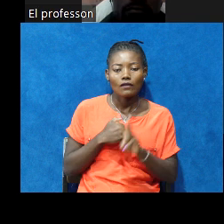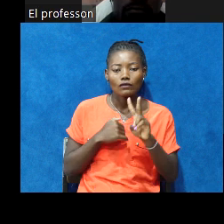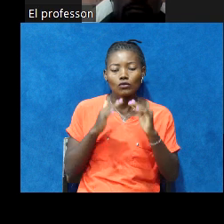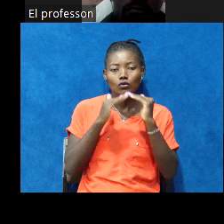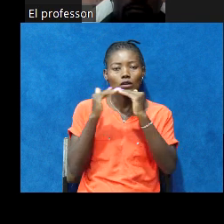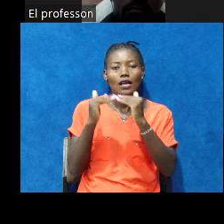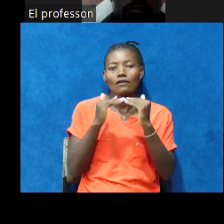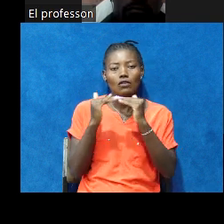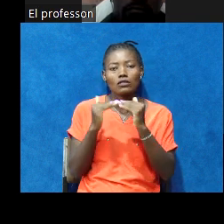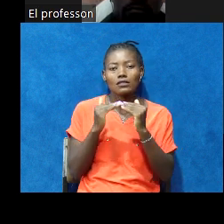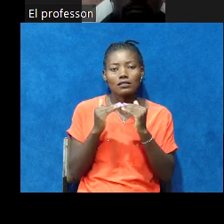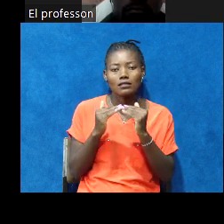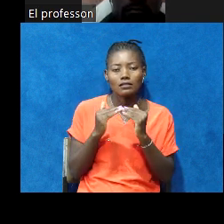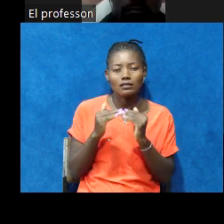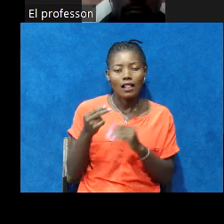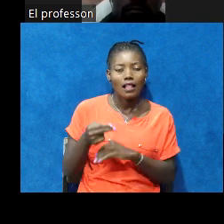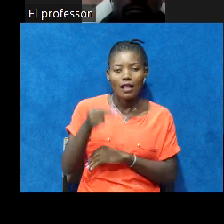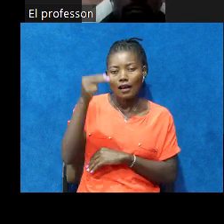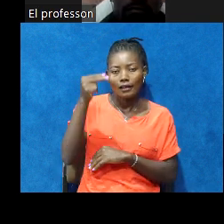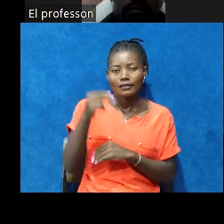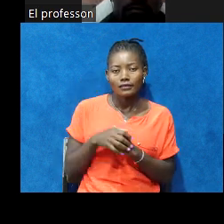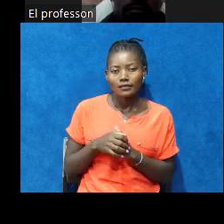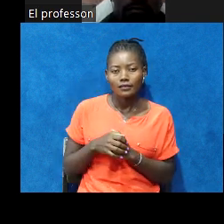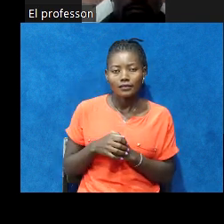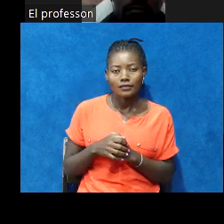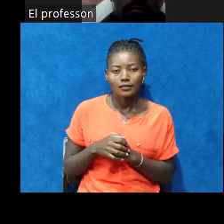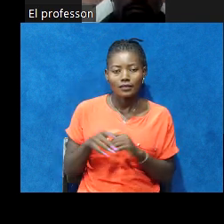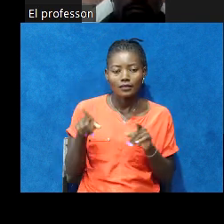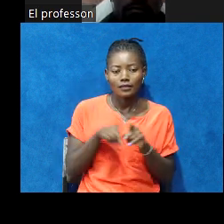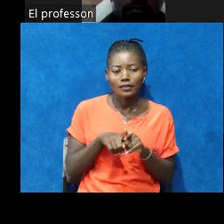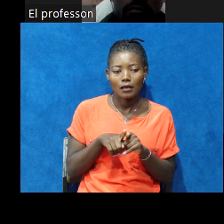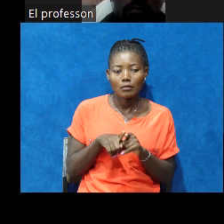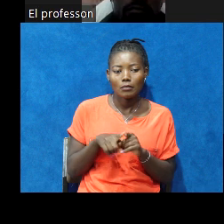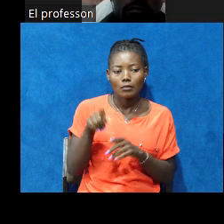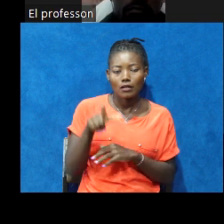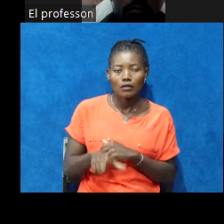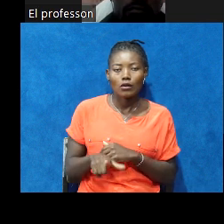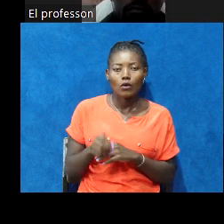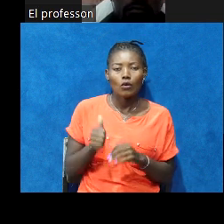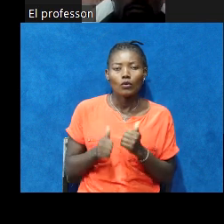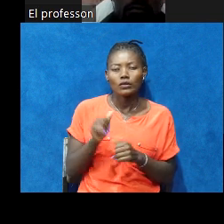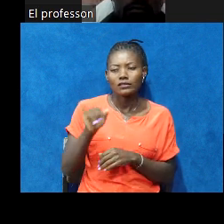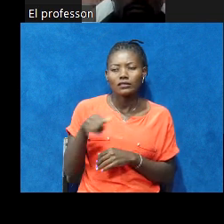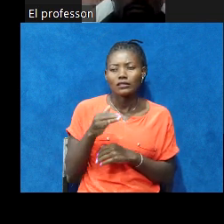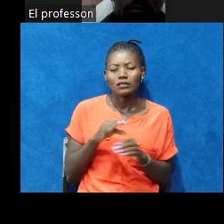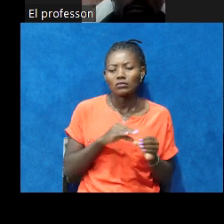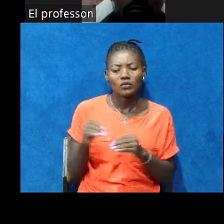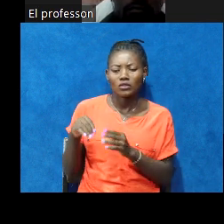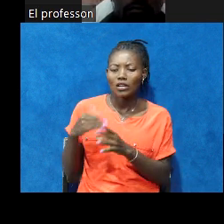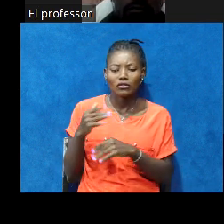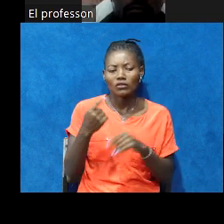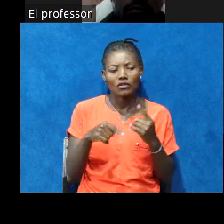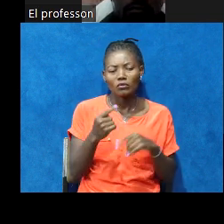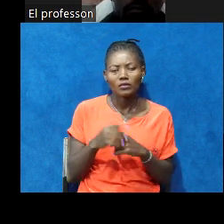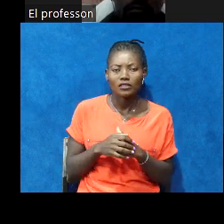there's three levels to anxiety. There's the extremely, you know, high and detrimental anxiety, which just takes you out of the game.